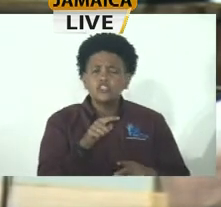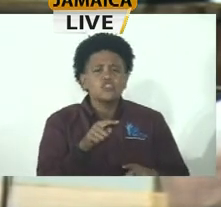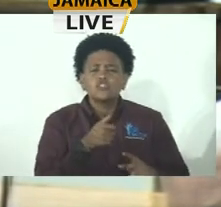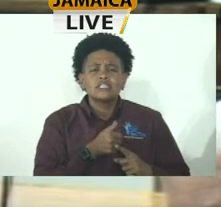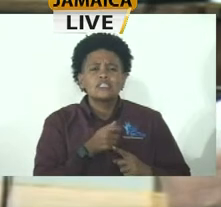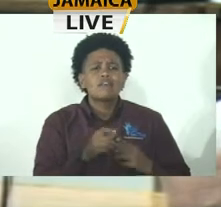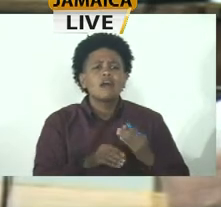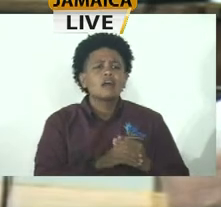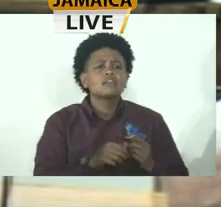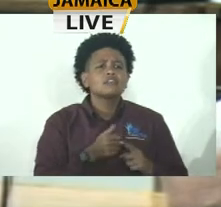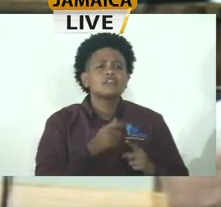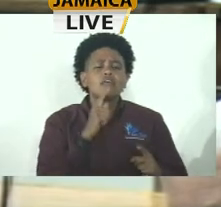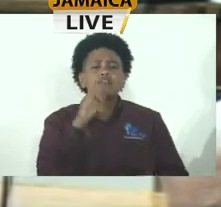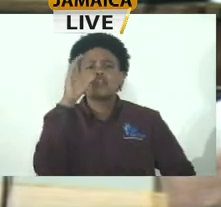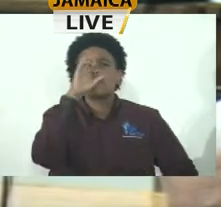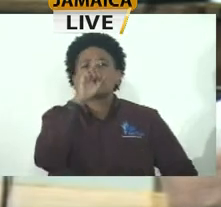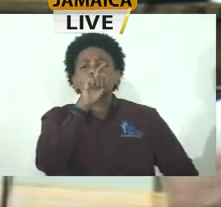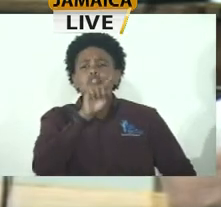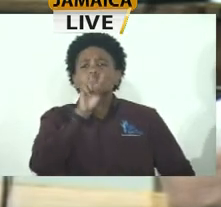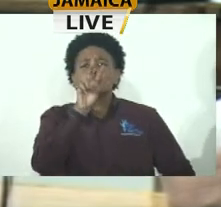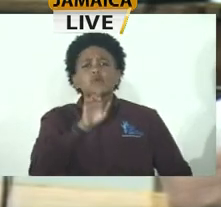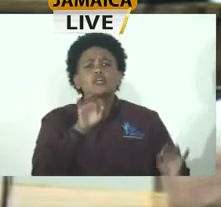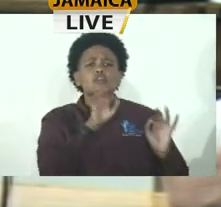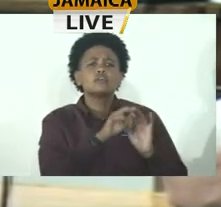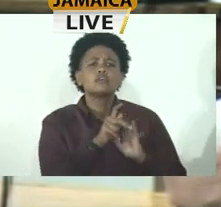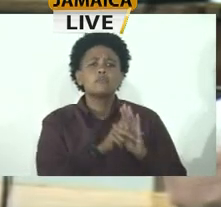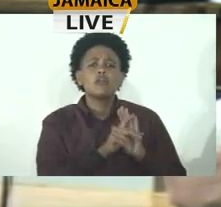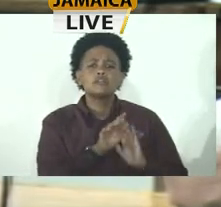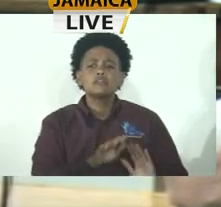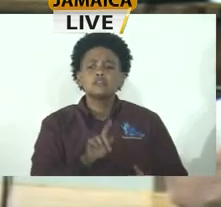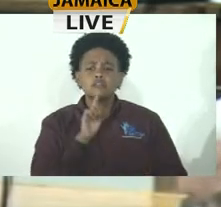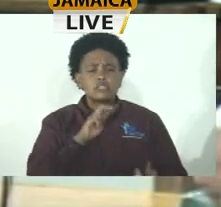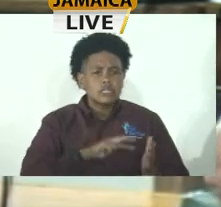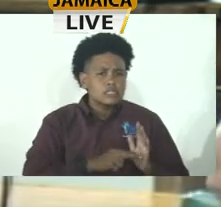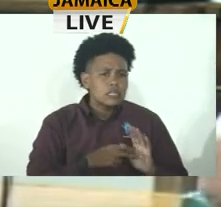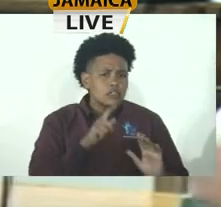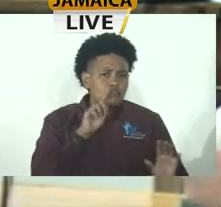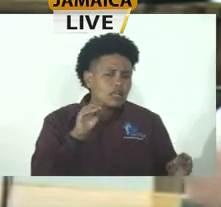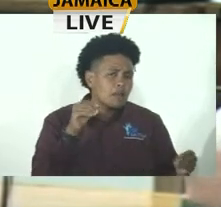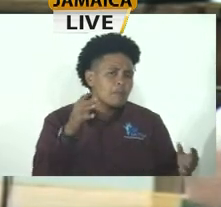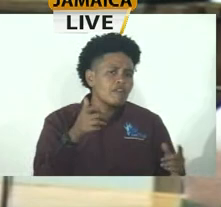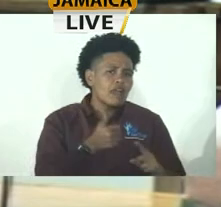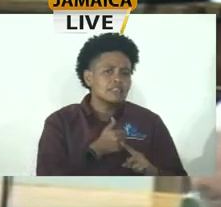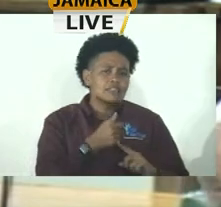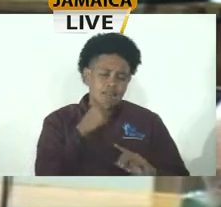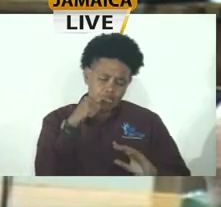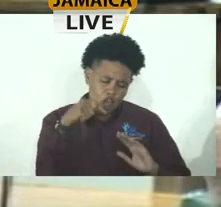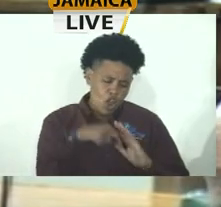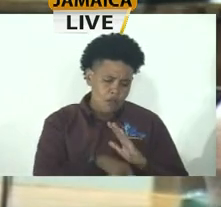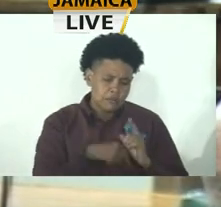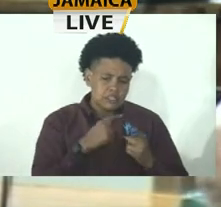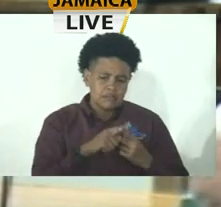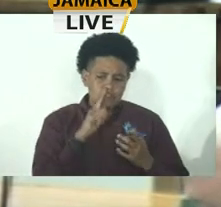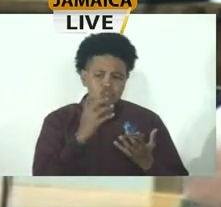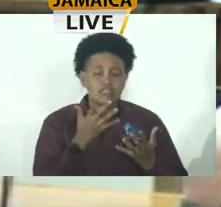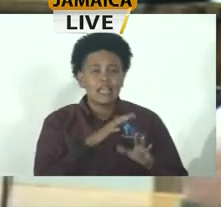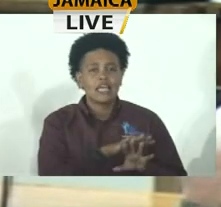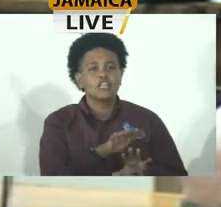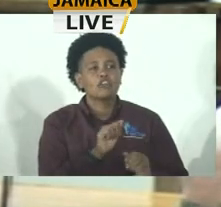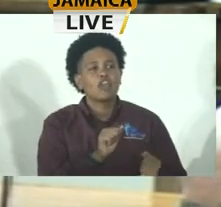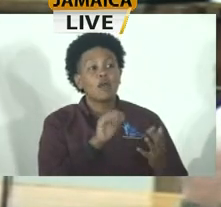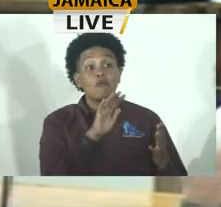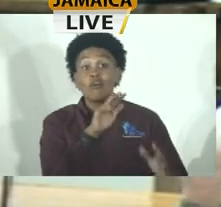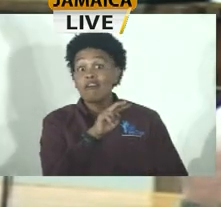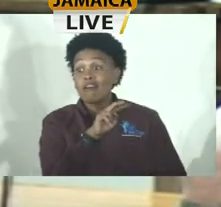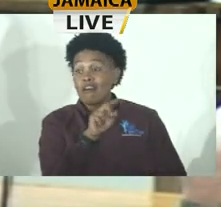is also pursuing two very critical policies which are intended to provide a comprehensive and integrated approach